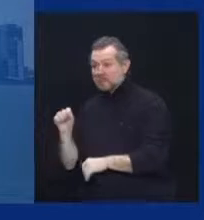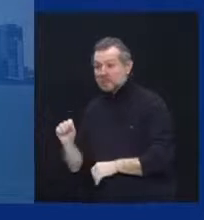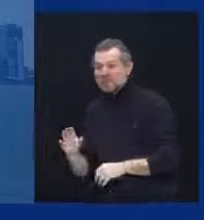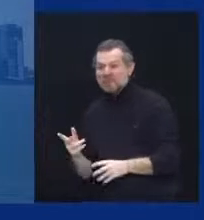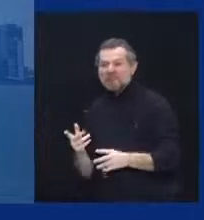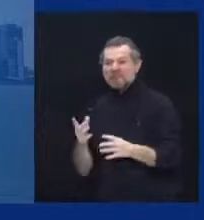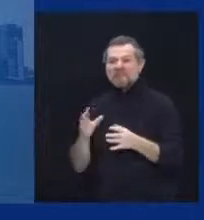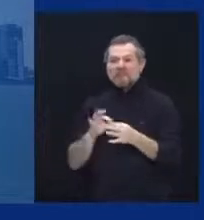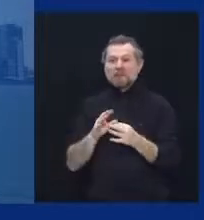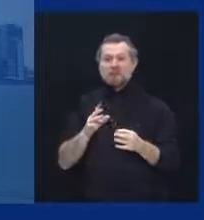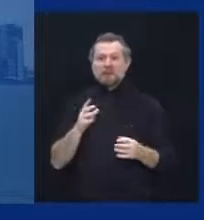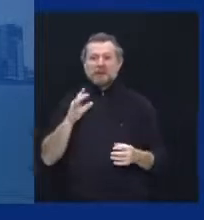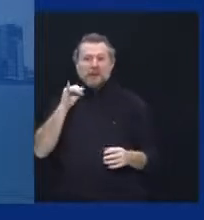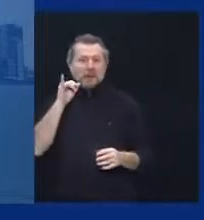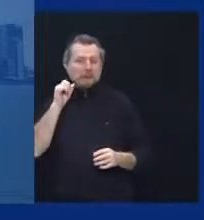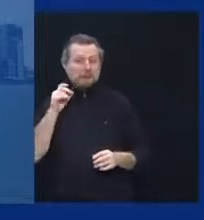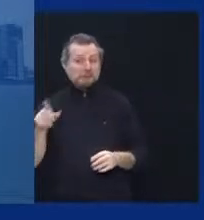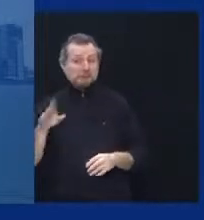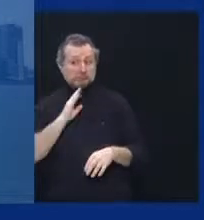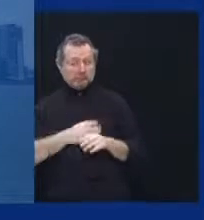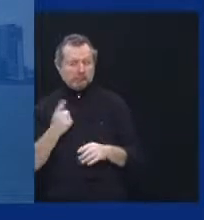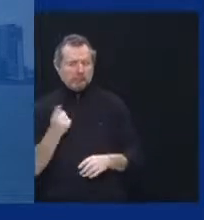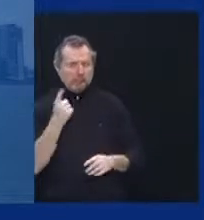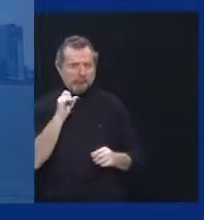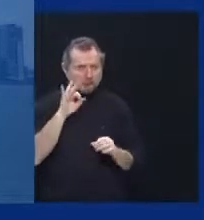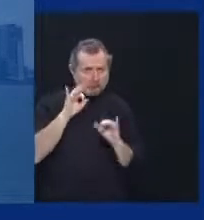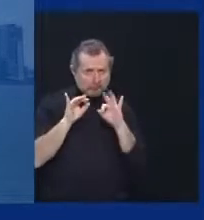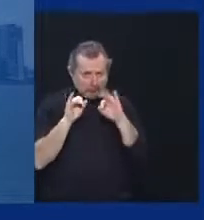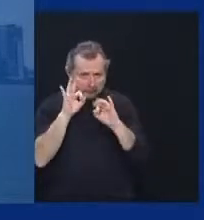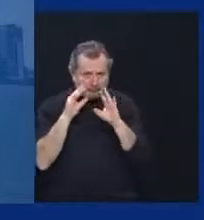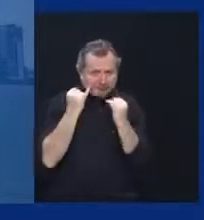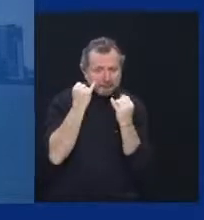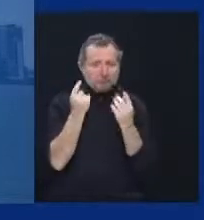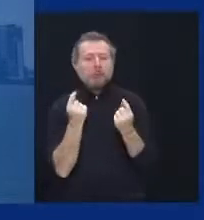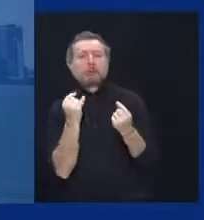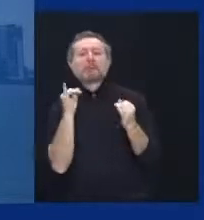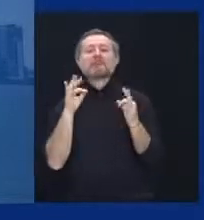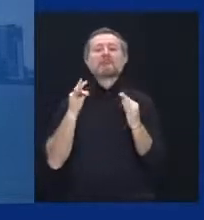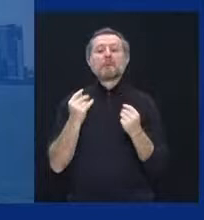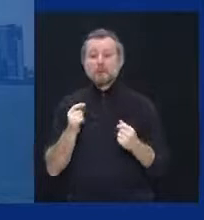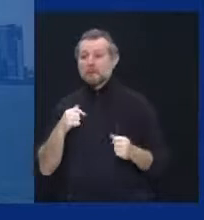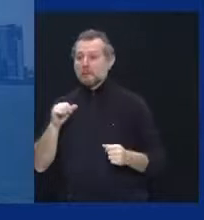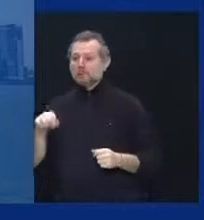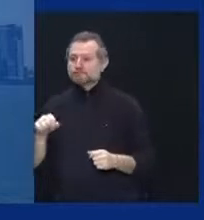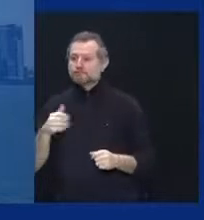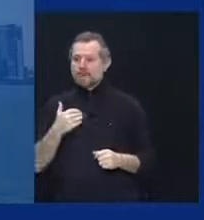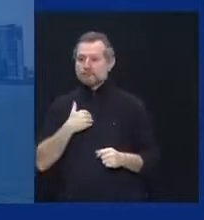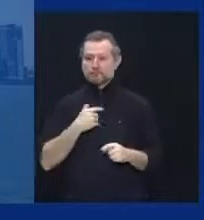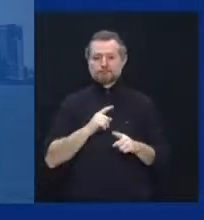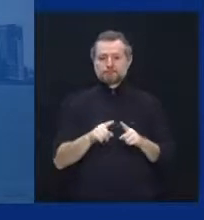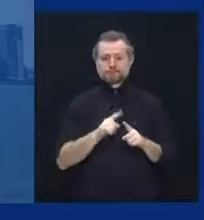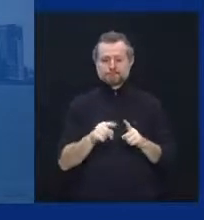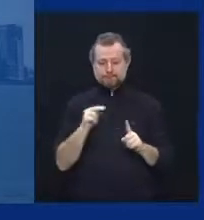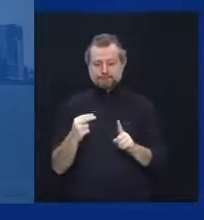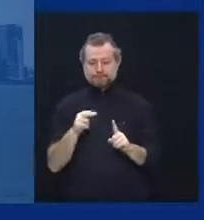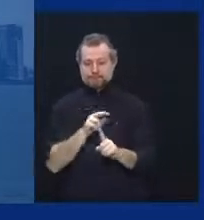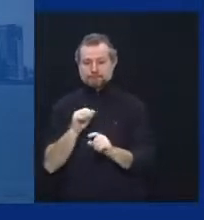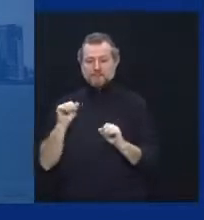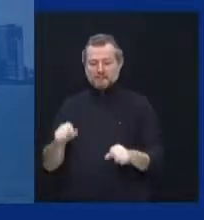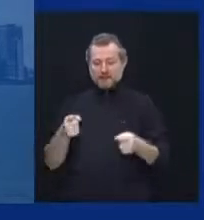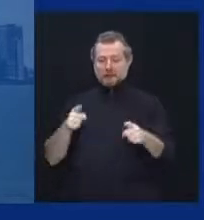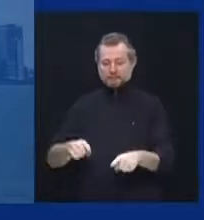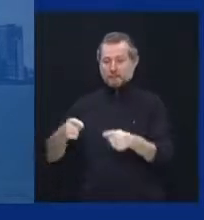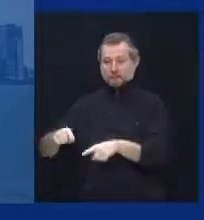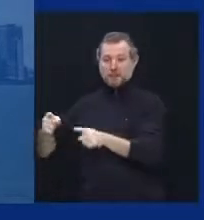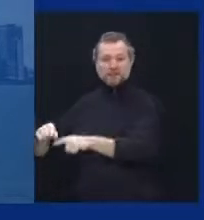this? What if this? Yeah, there are possible scenarios that could develop that are